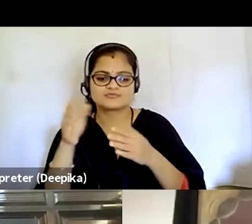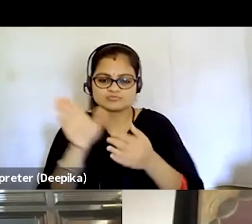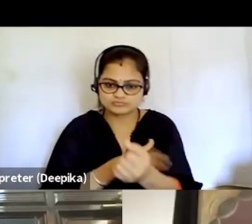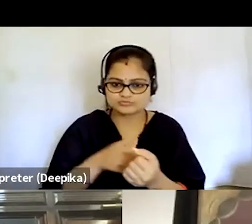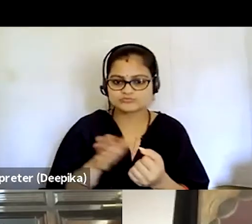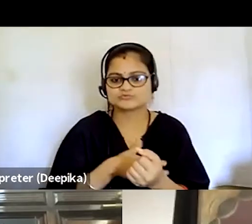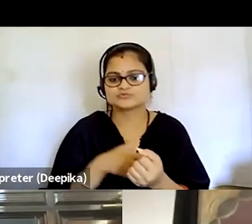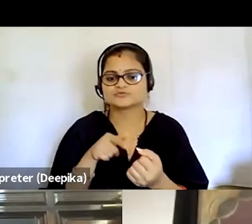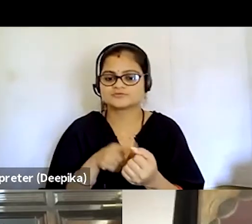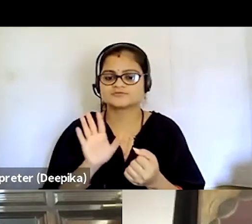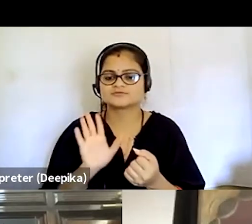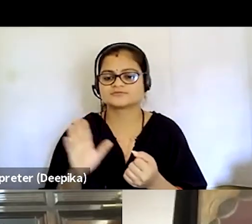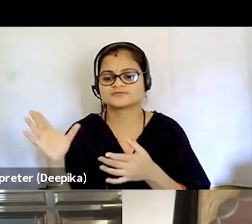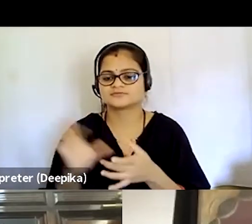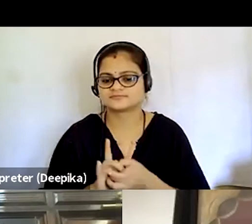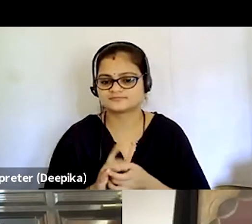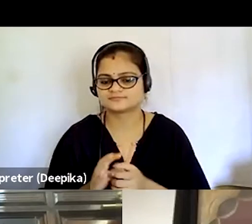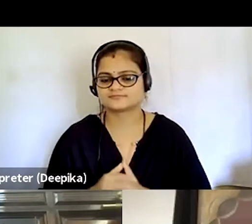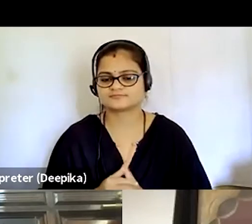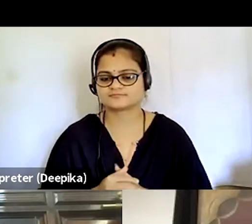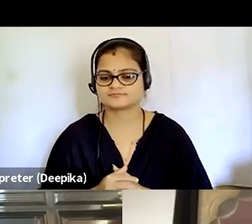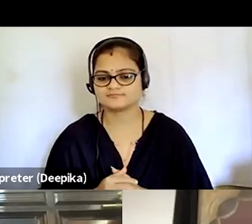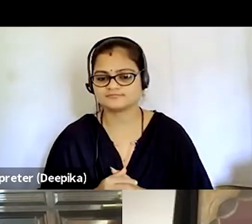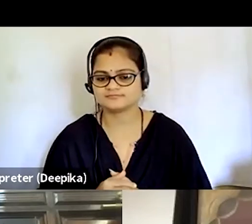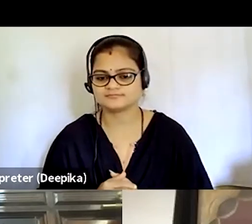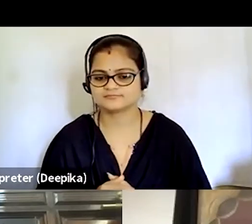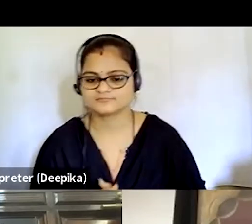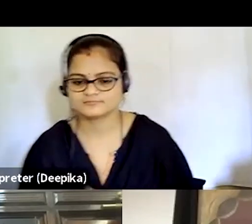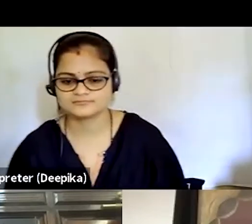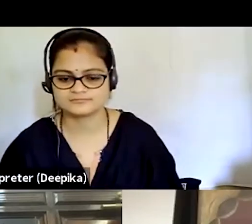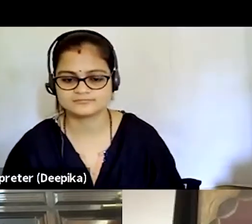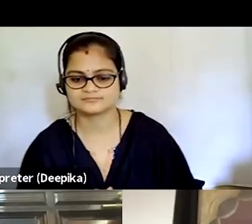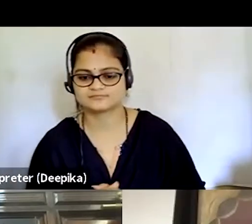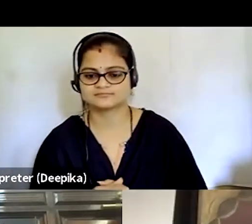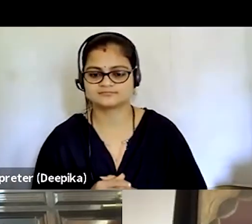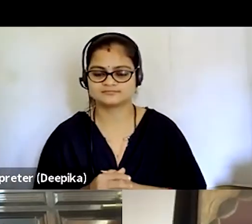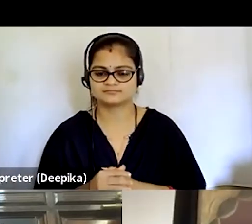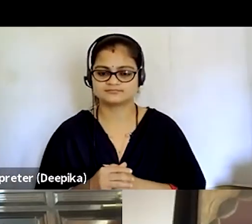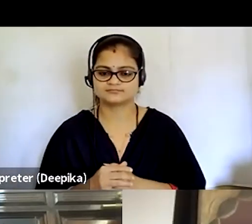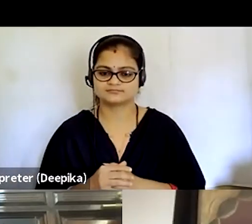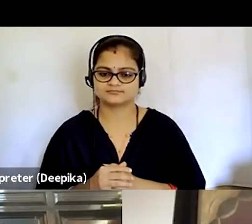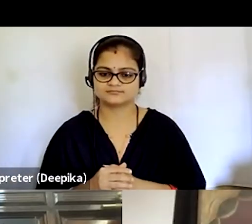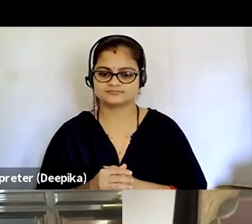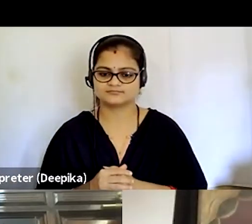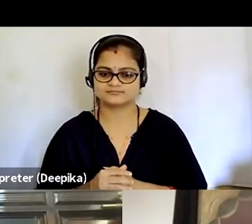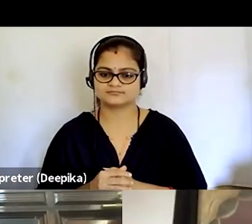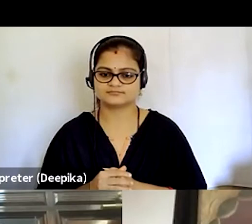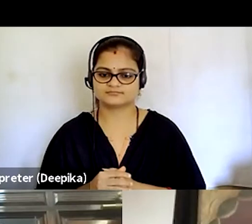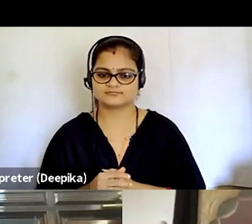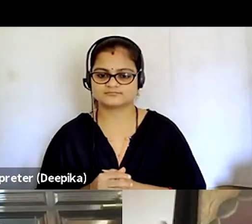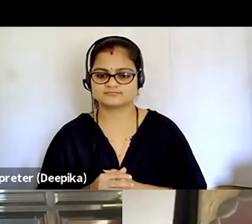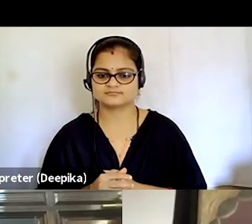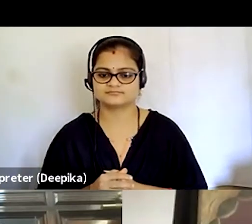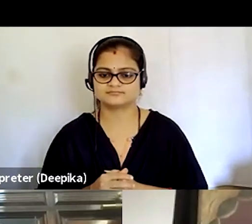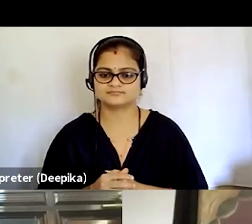so in that sense it was. I don't know whether I could define it. The only thing that was defined